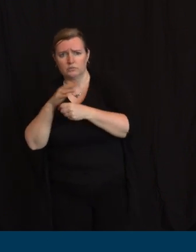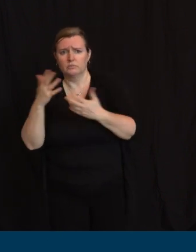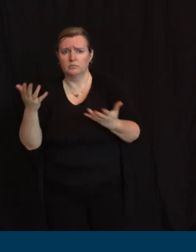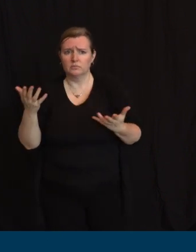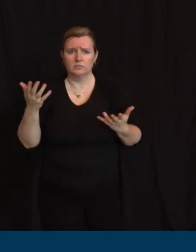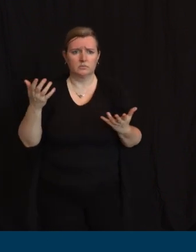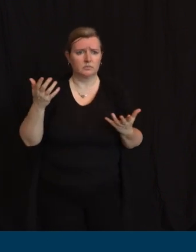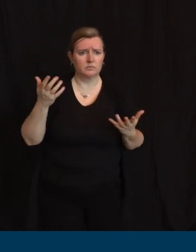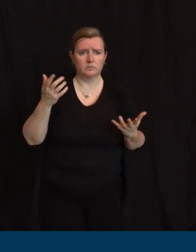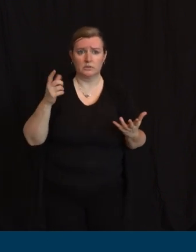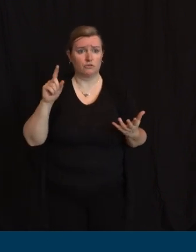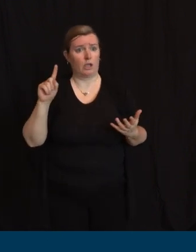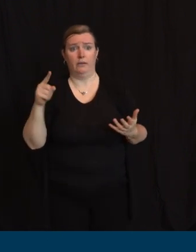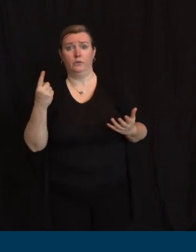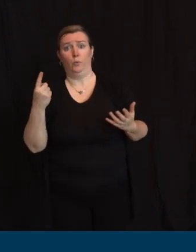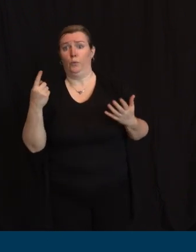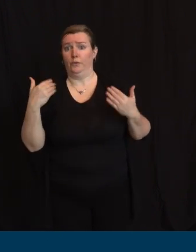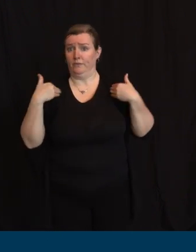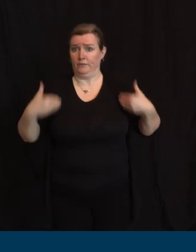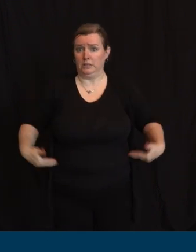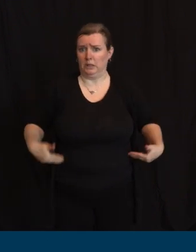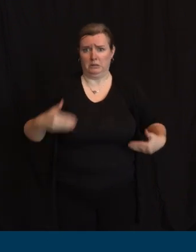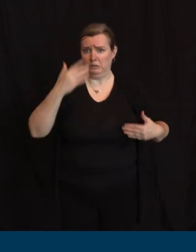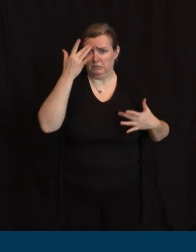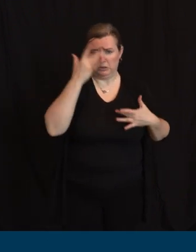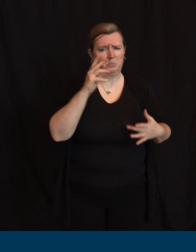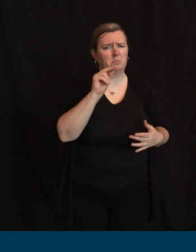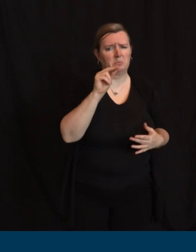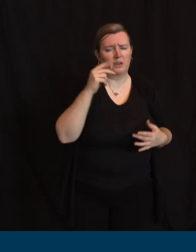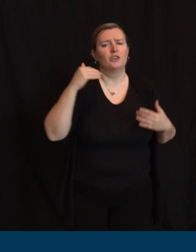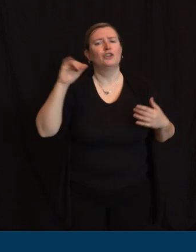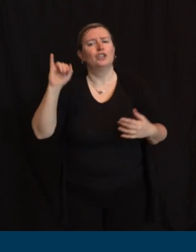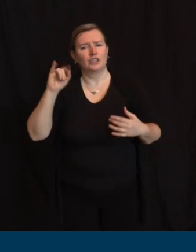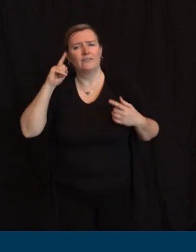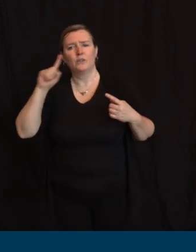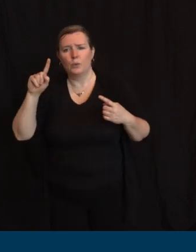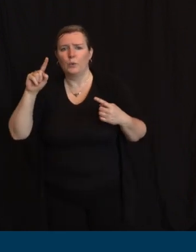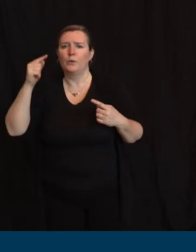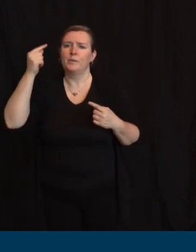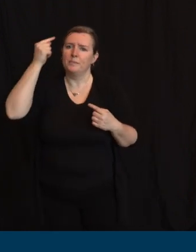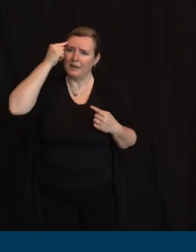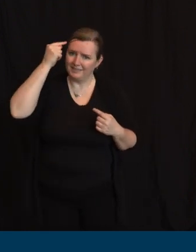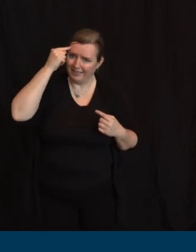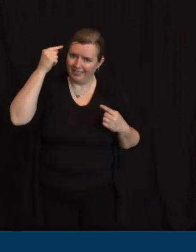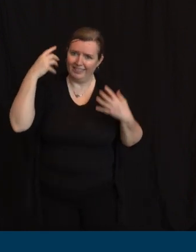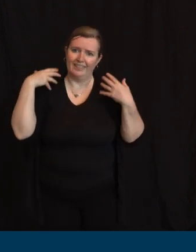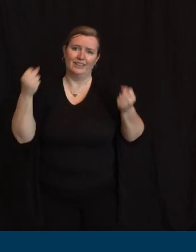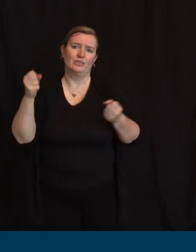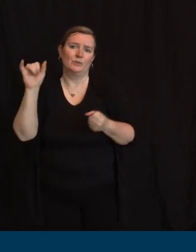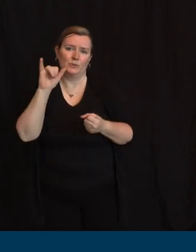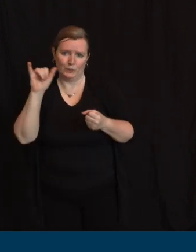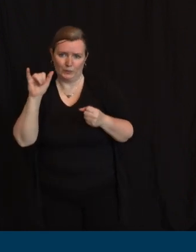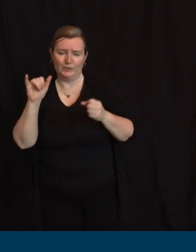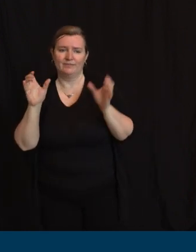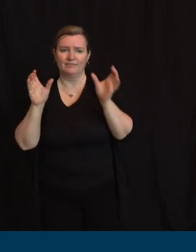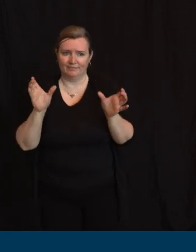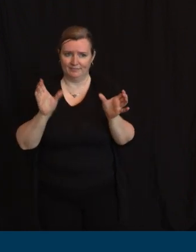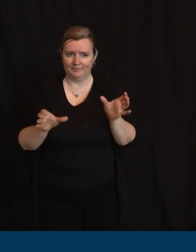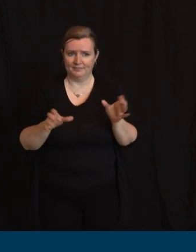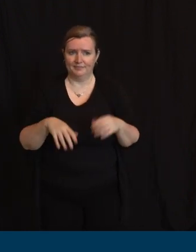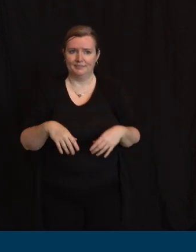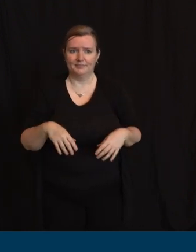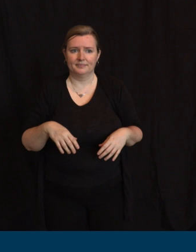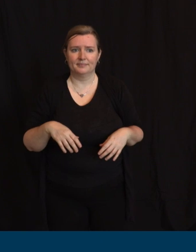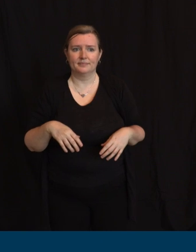physical health, but coverage for physical and mental health, and also substance use disorders.